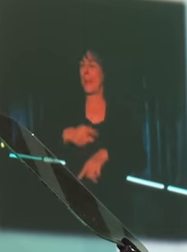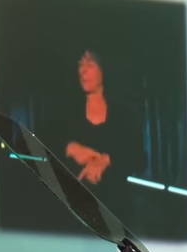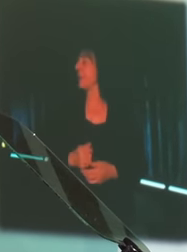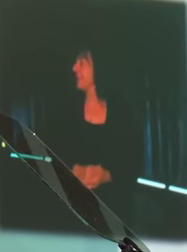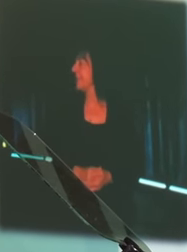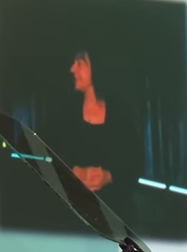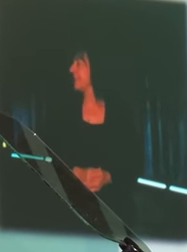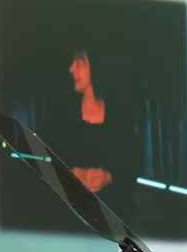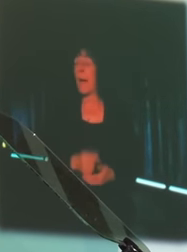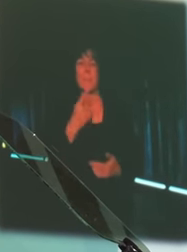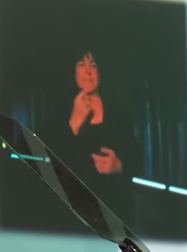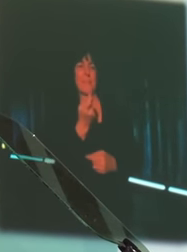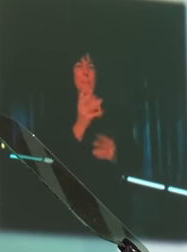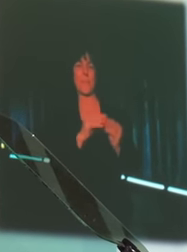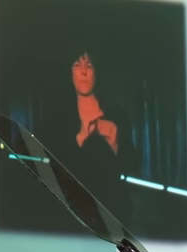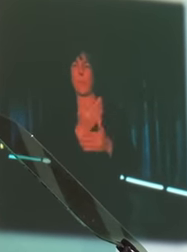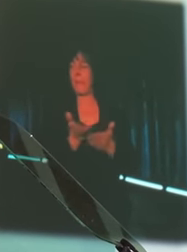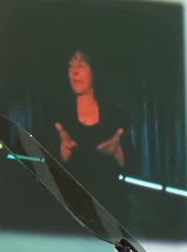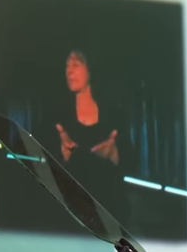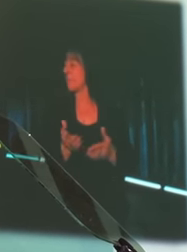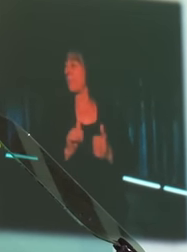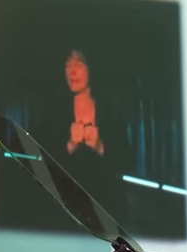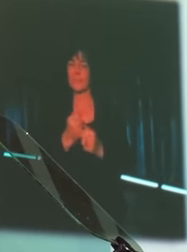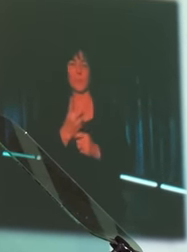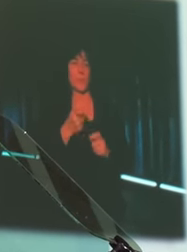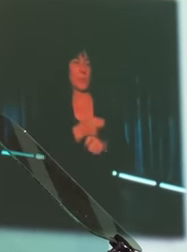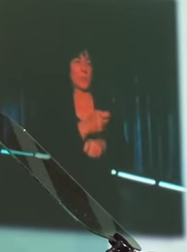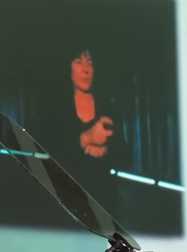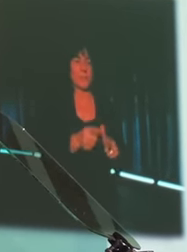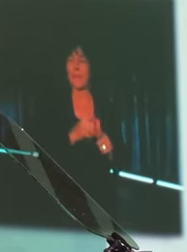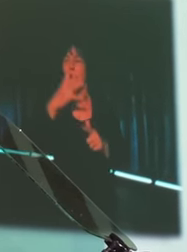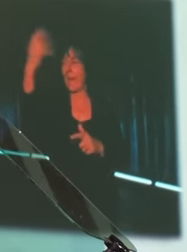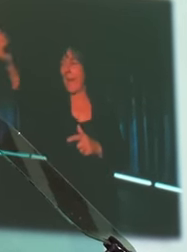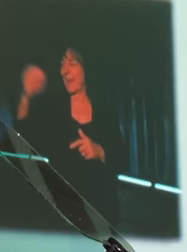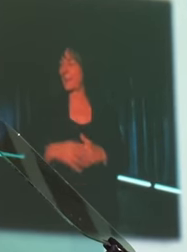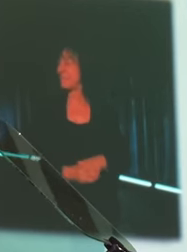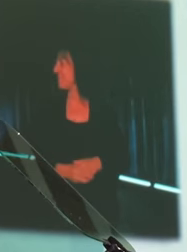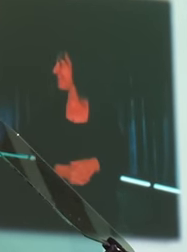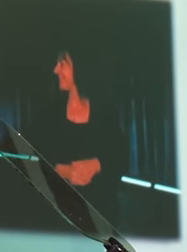Okay, I'm gonna just say a couple more things, make two more jokes, and then I'm gonna head out.